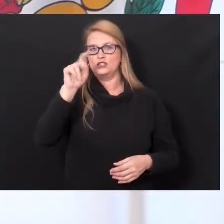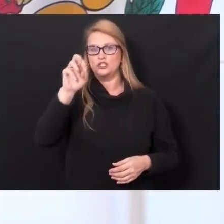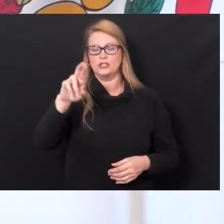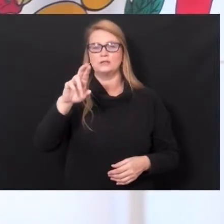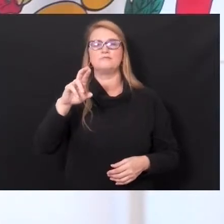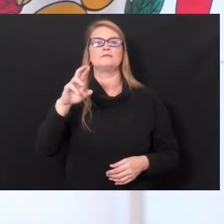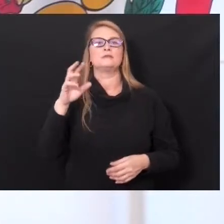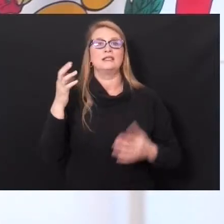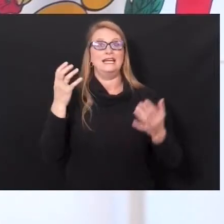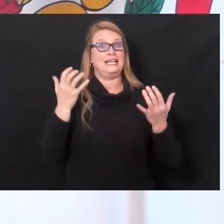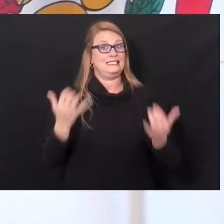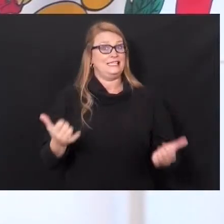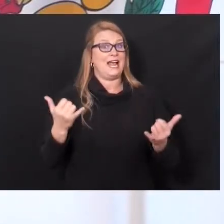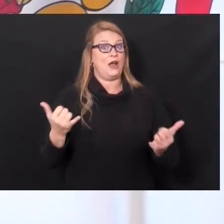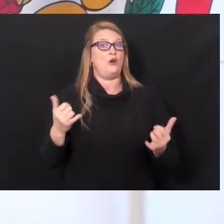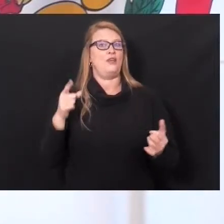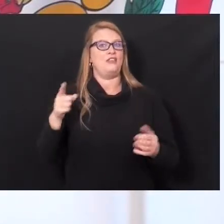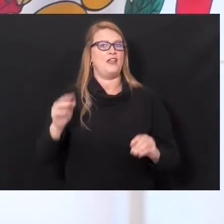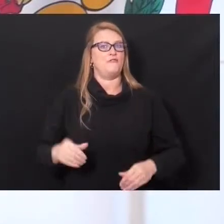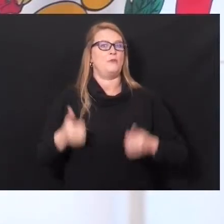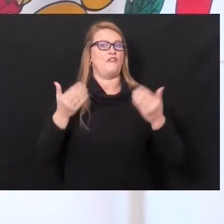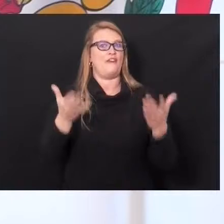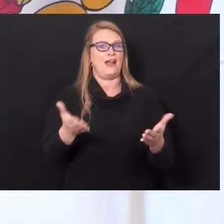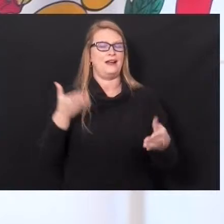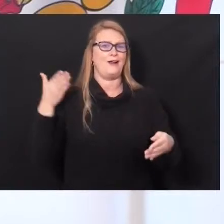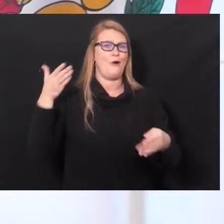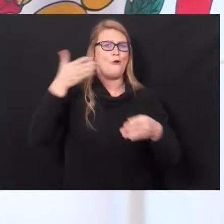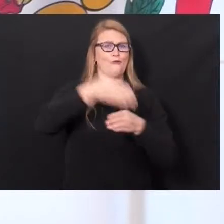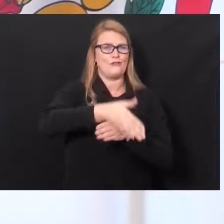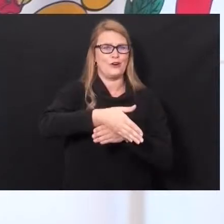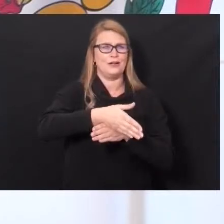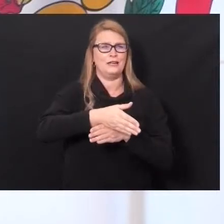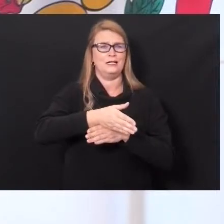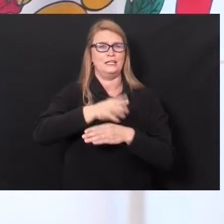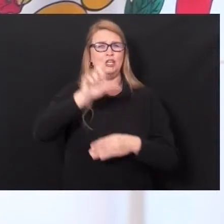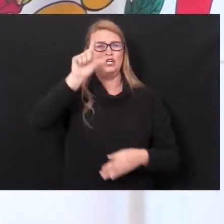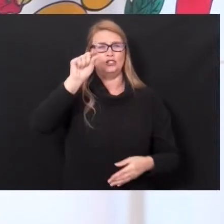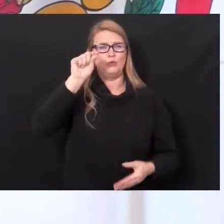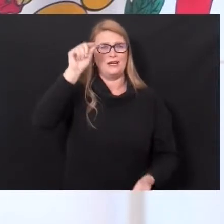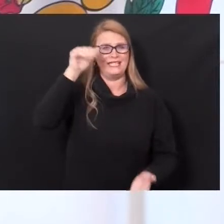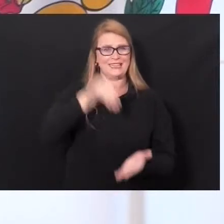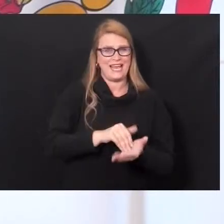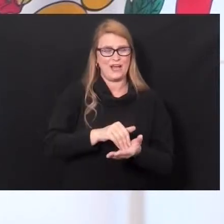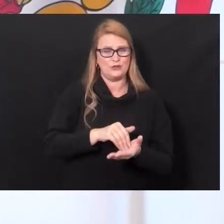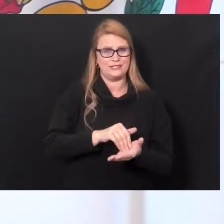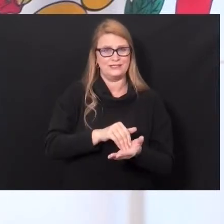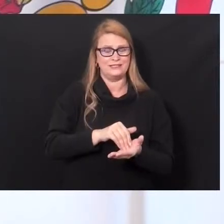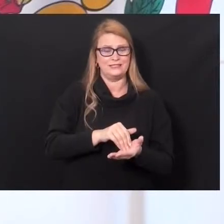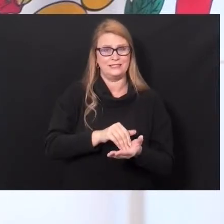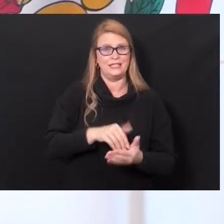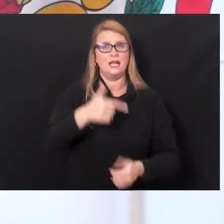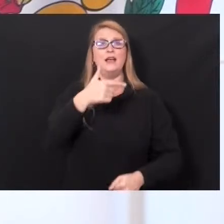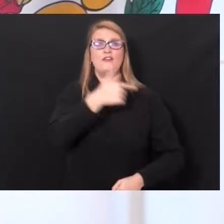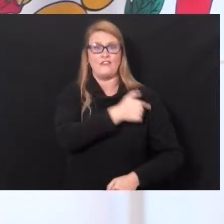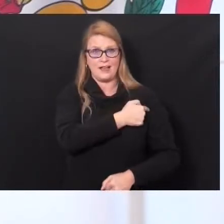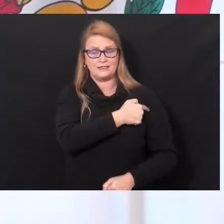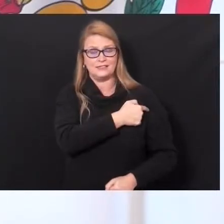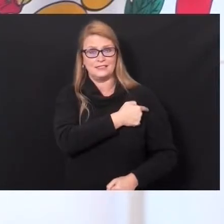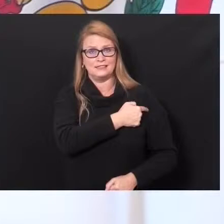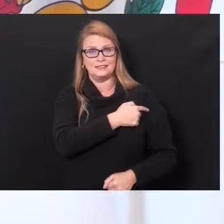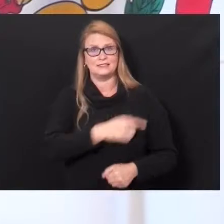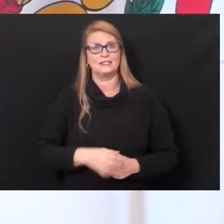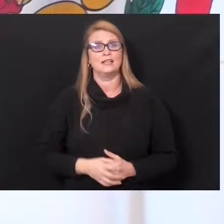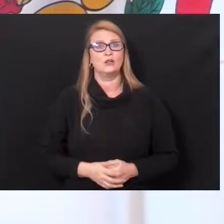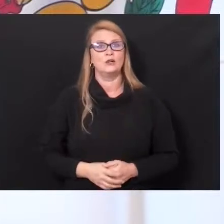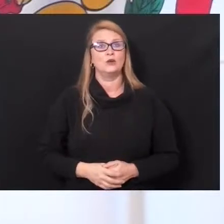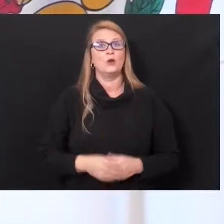And to date, this clinic has given out over 20,000 doses of vaccine.